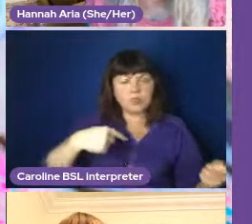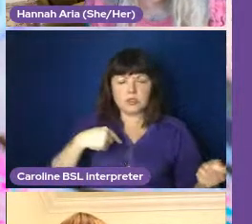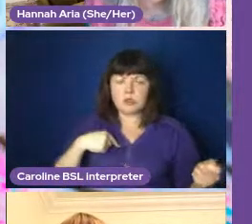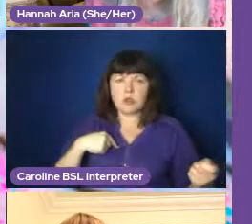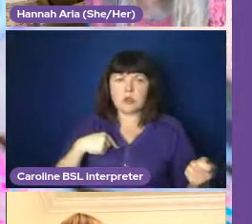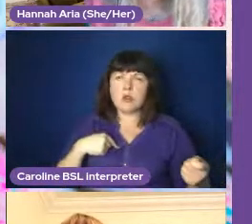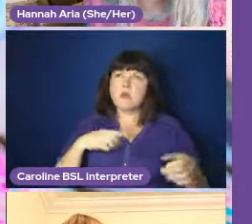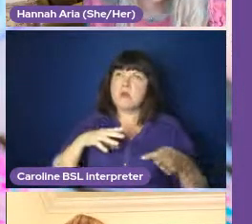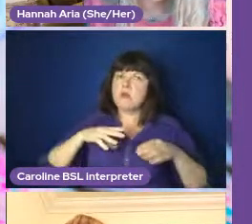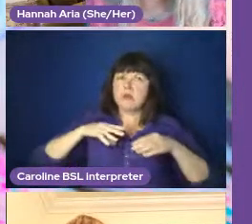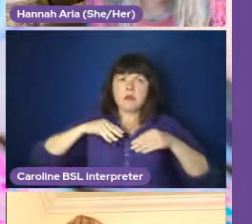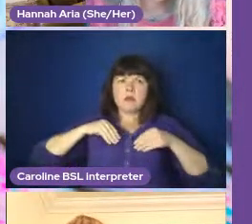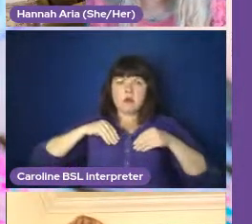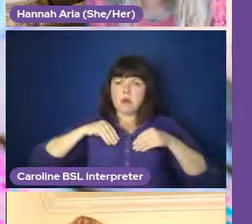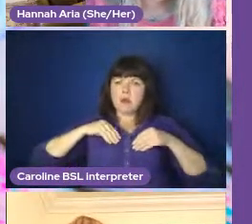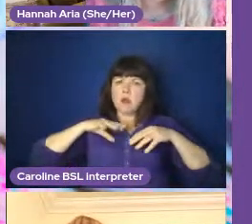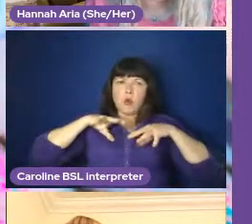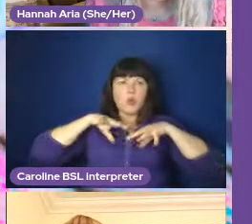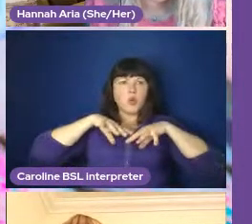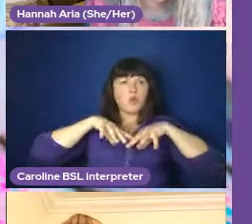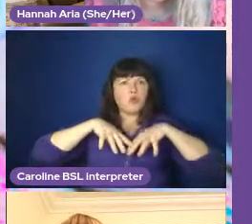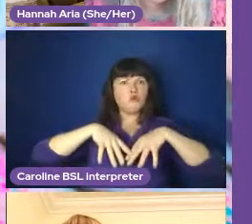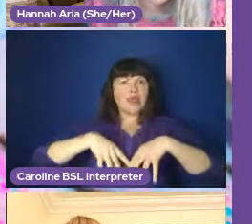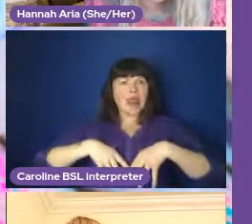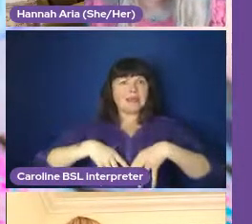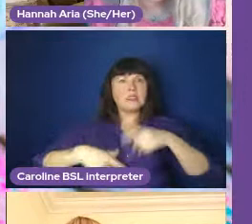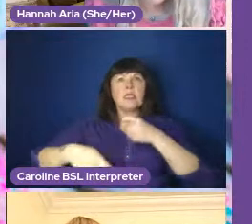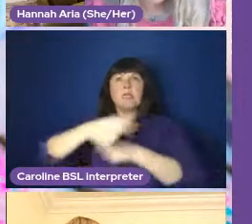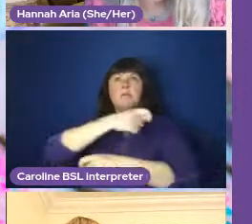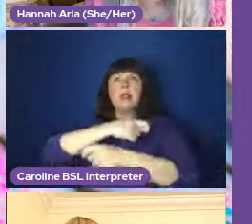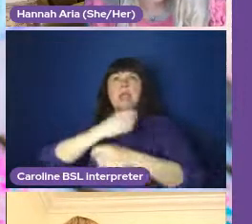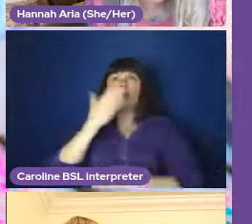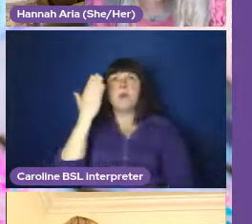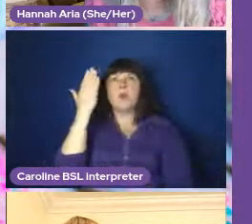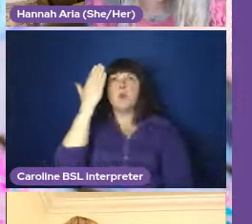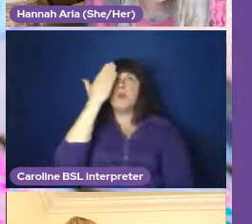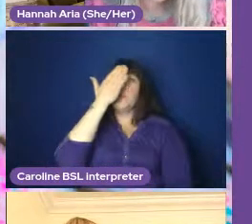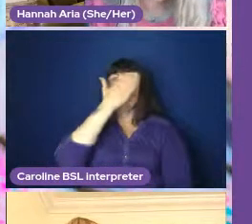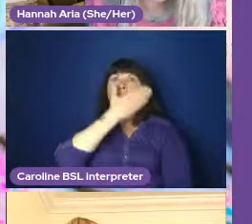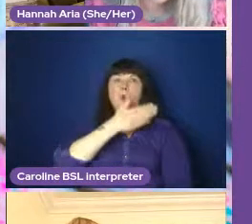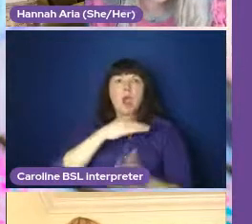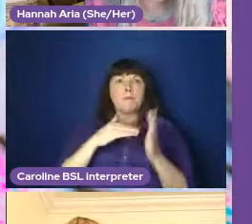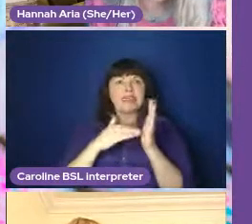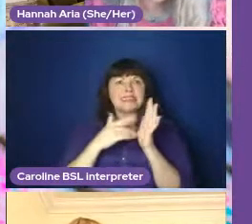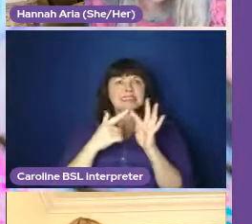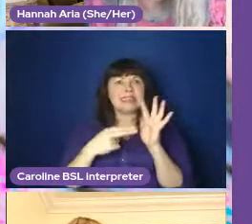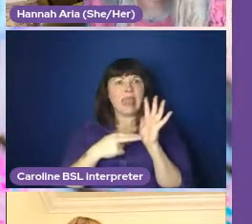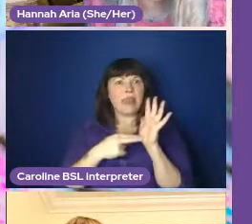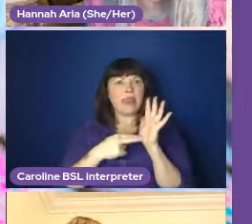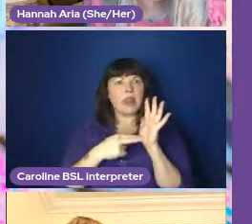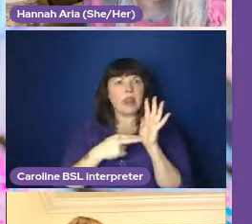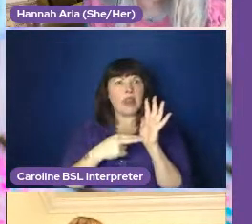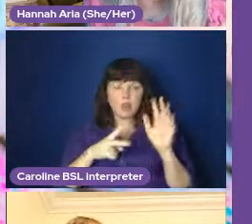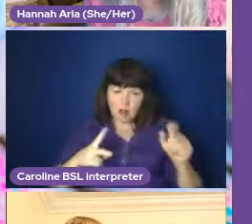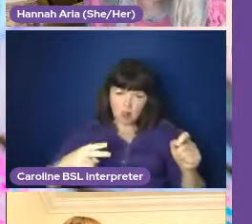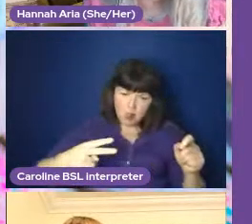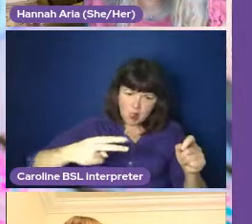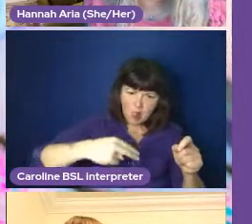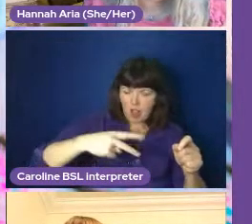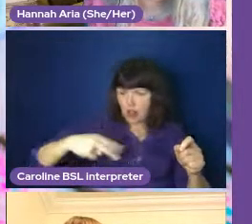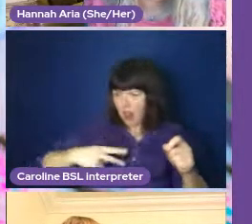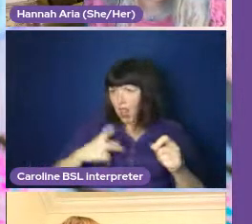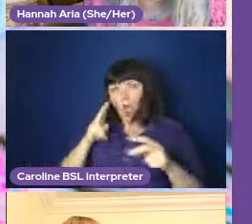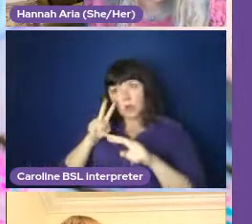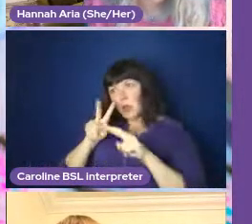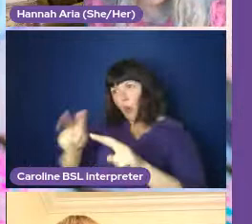really sort of almost zen-like to sit there and cut out and binge watch Judge